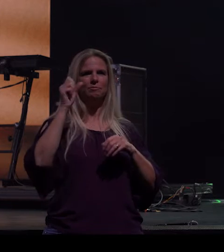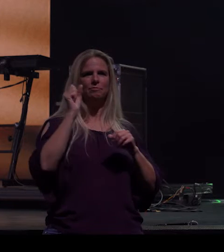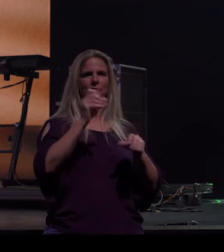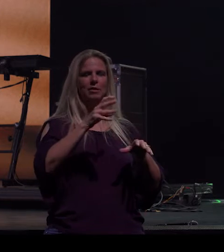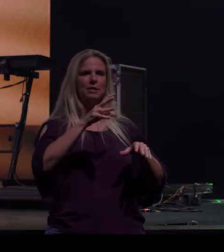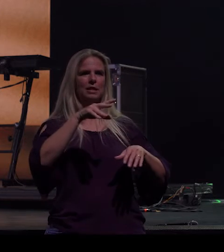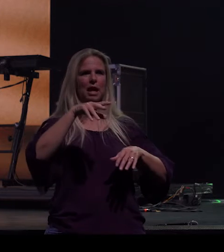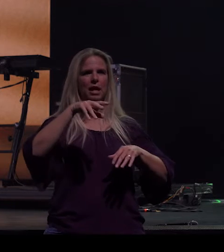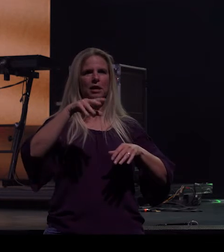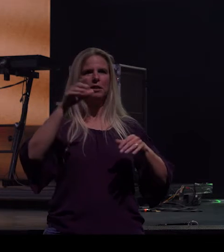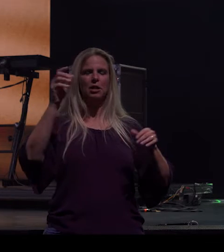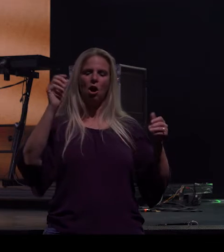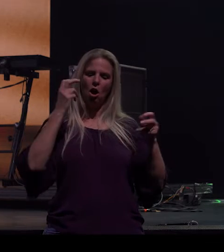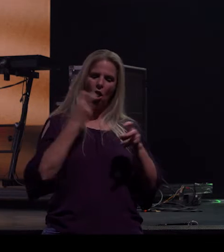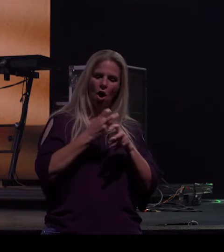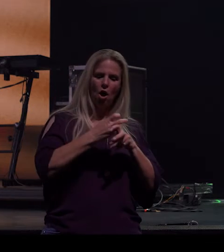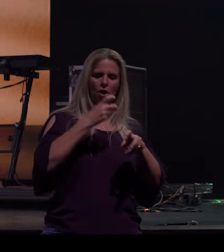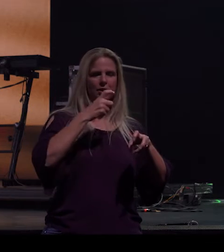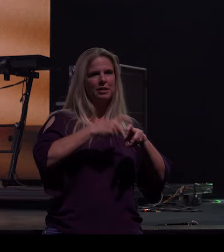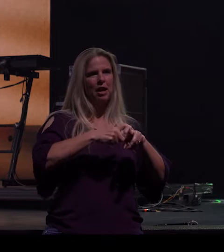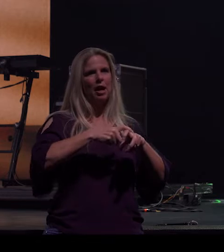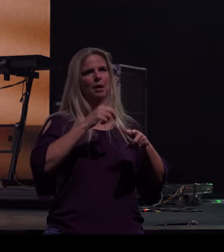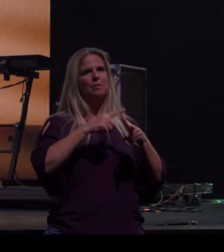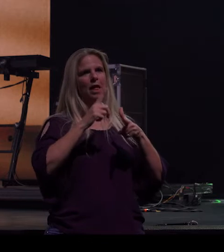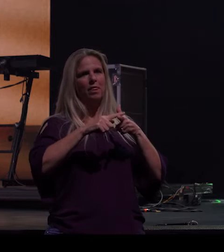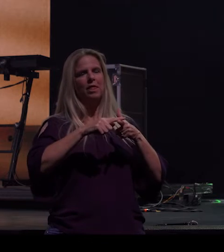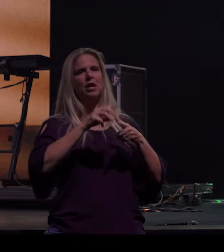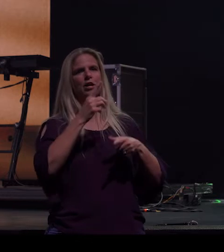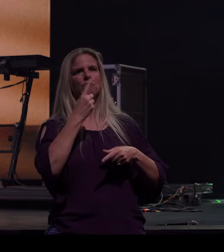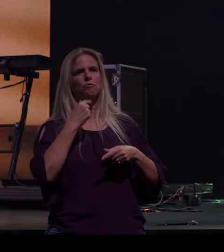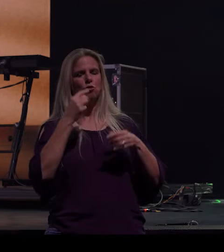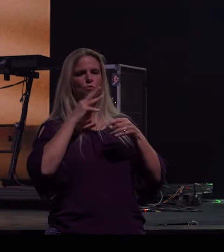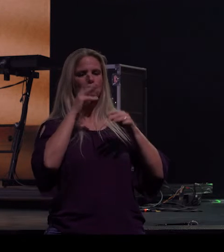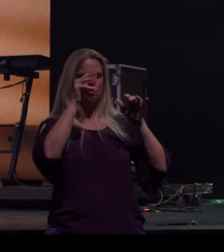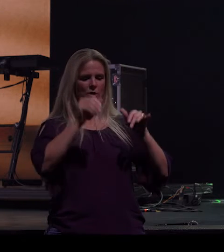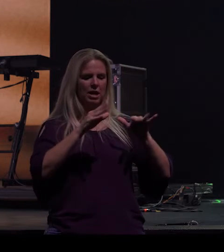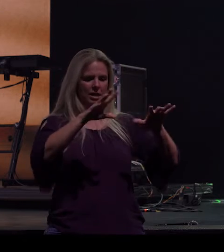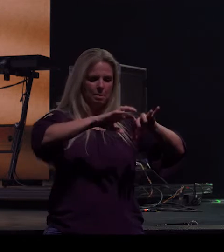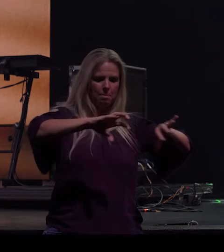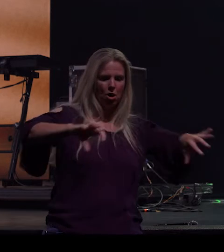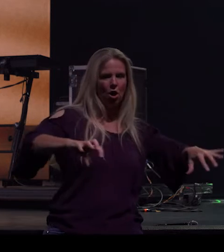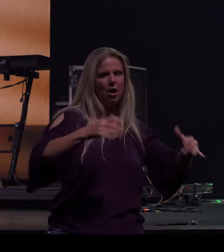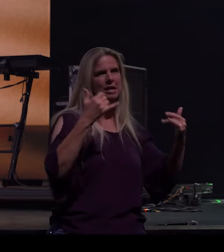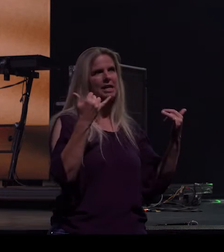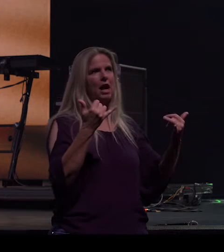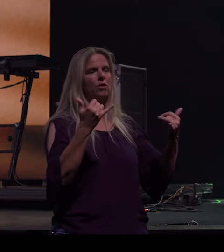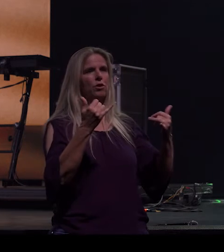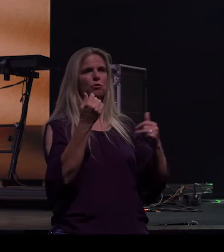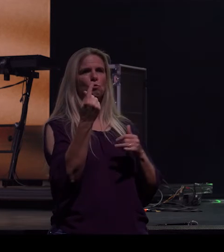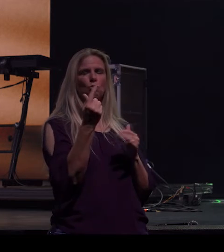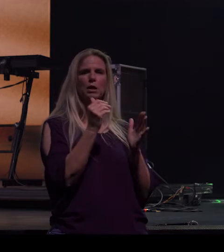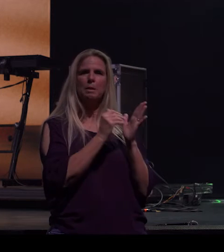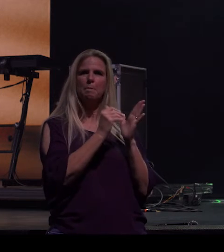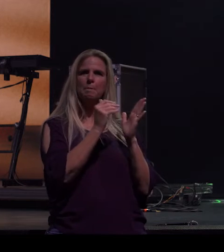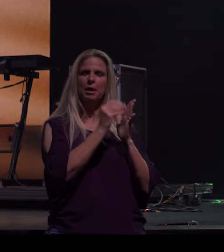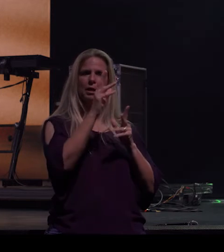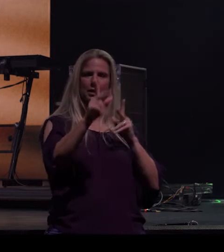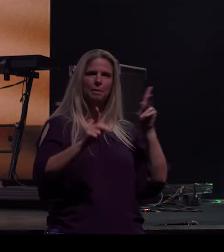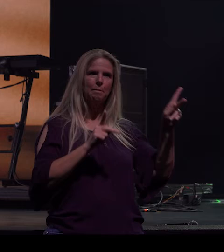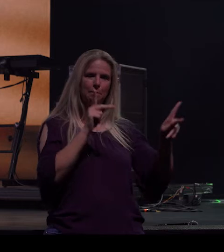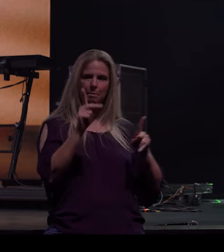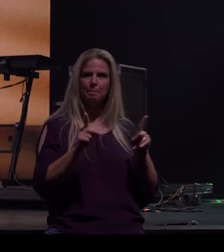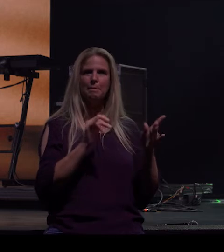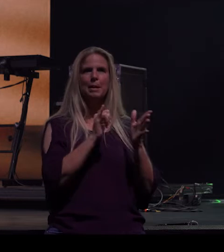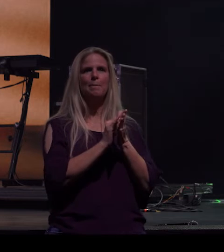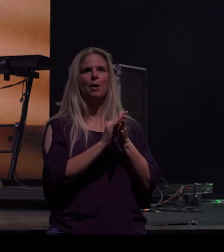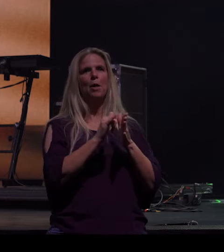scared, and I was like, let's go. And now I'm leading over 1 million people. There was a million people Moses led out